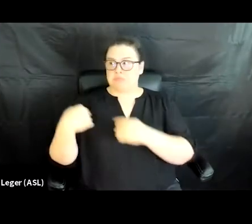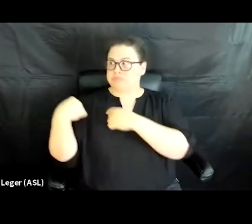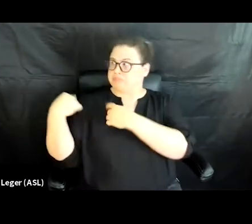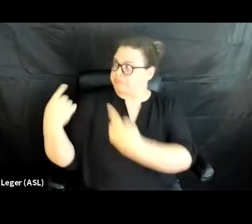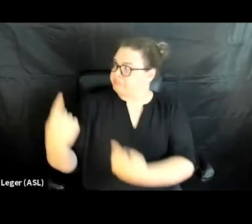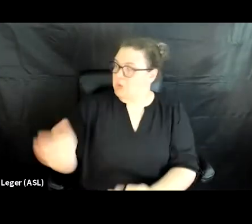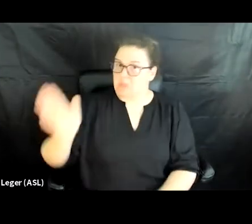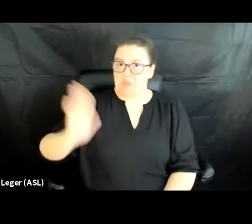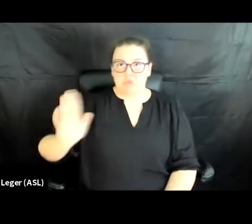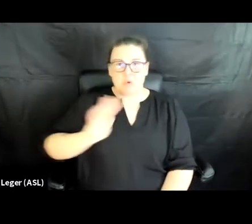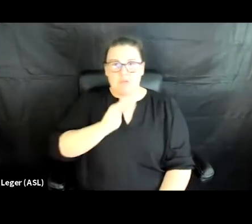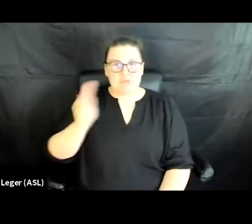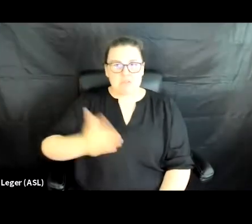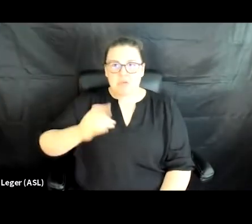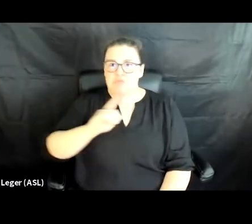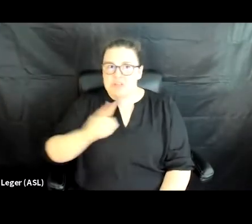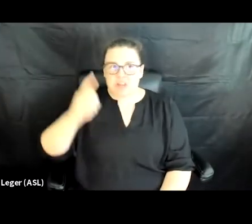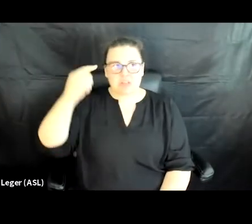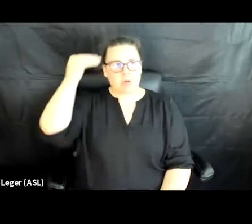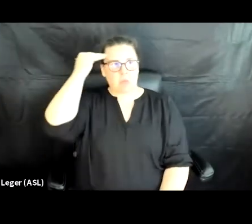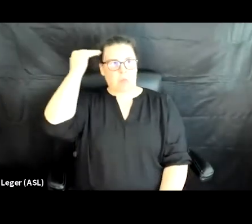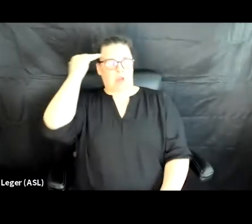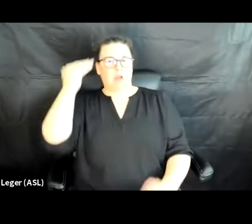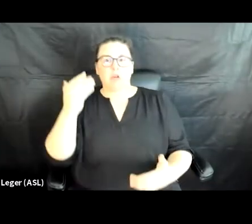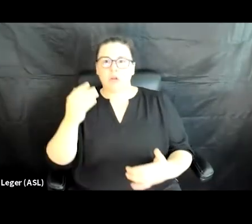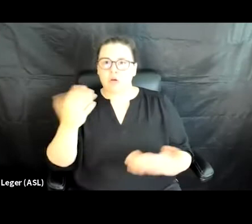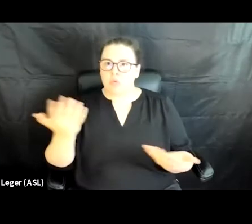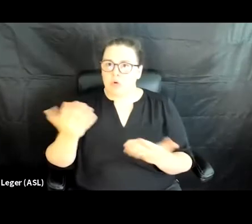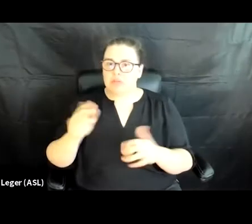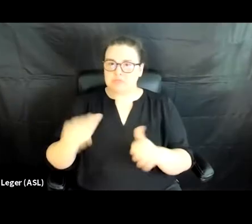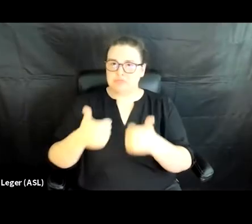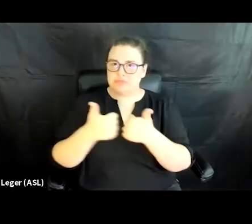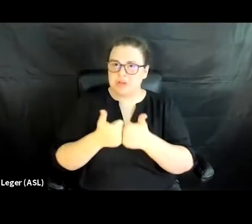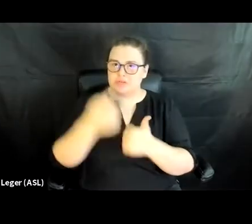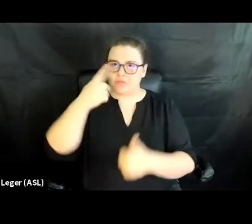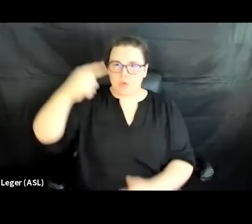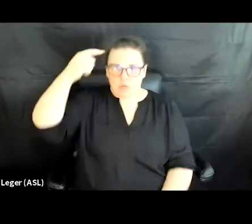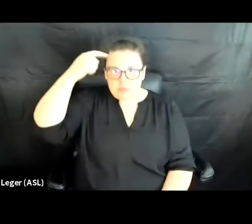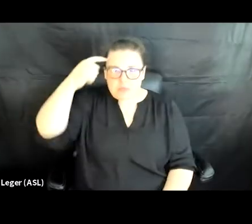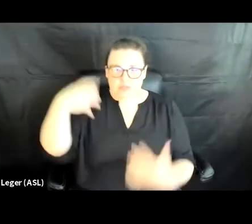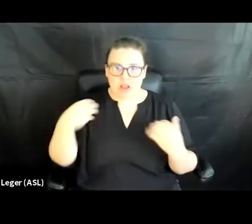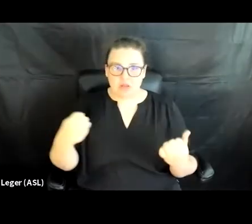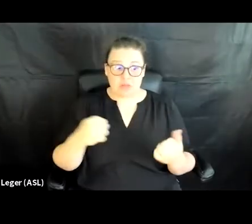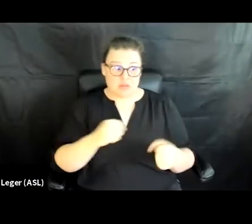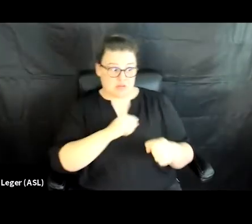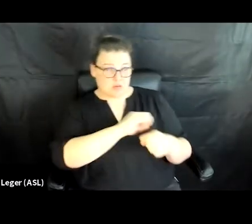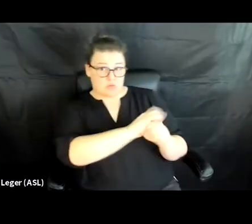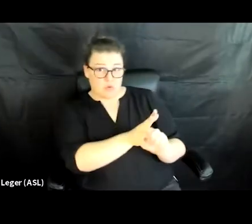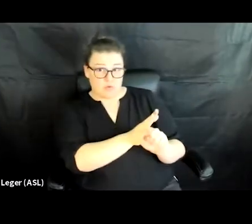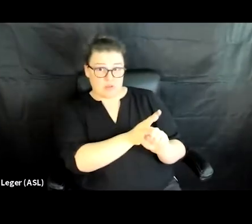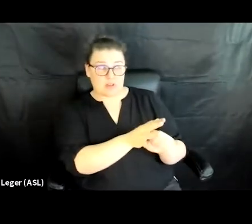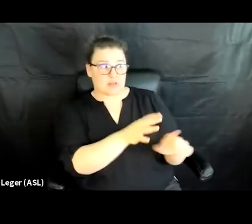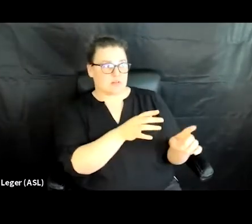health challenges that Americans face on a daily basis. The fact is that over the last 2 years, the COVID-19 pandemic, as it